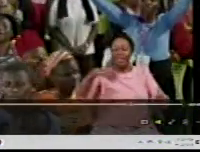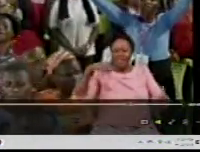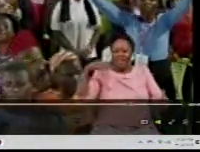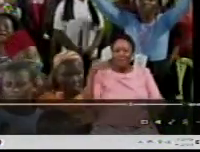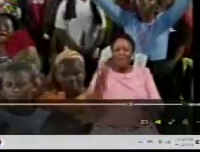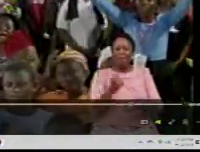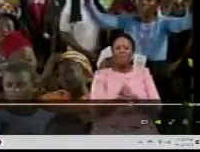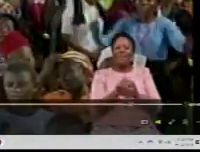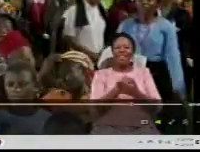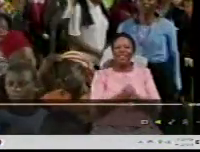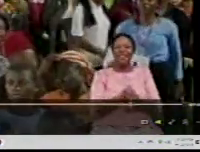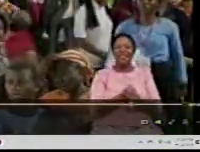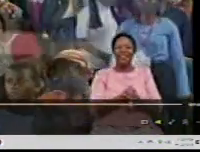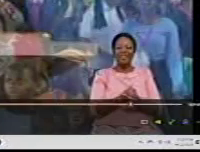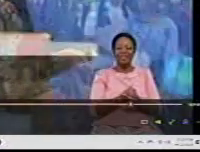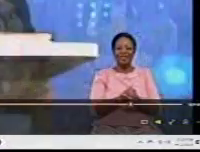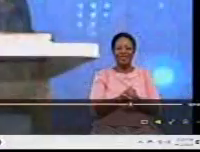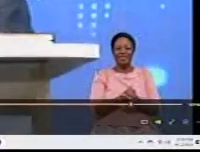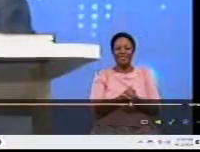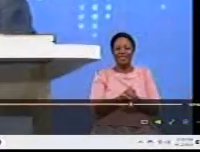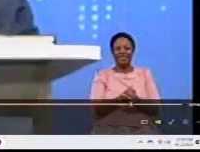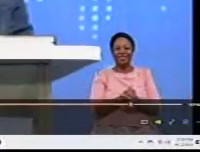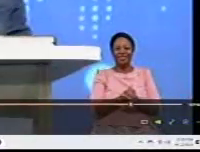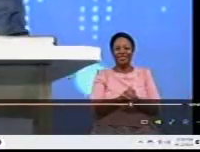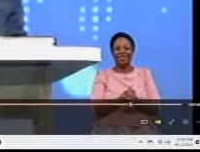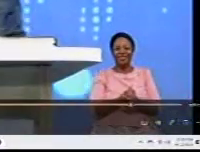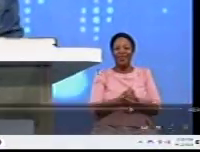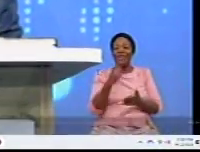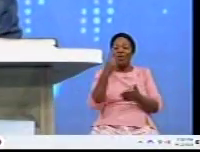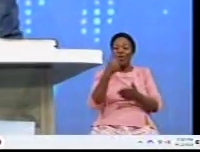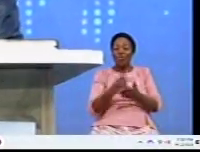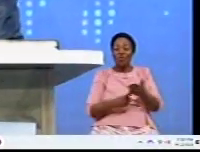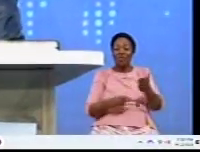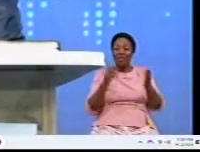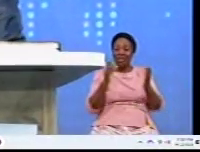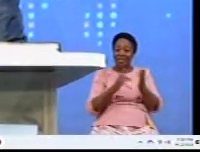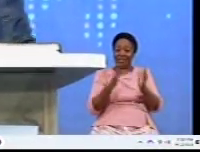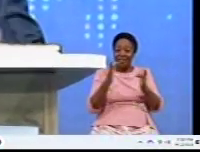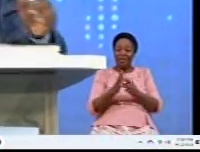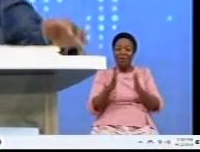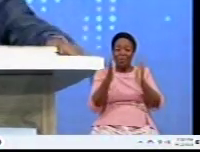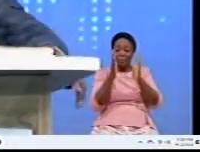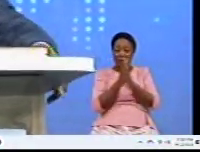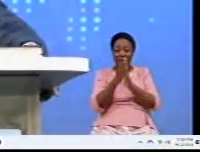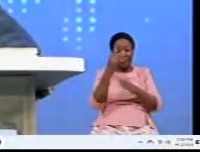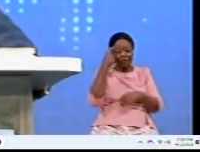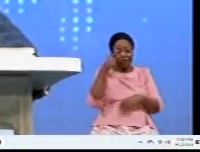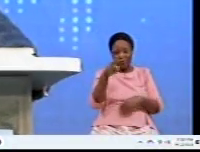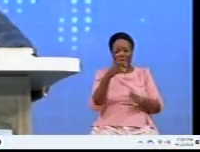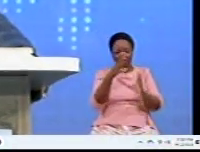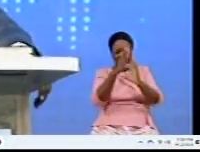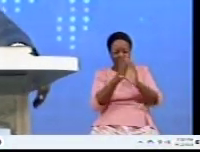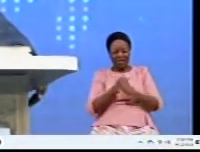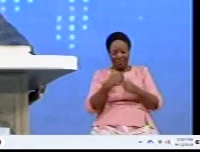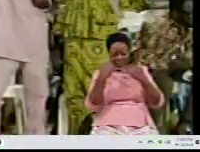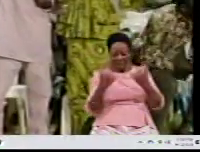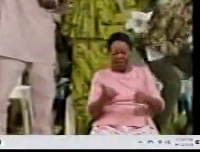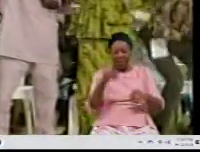Amen. What Jesus prayed for, you receive right